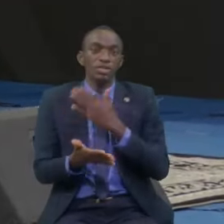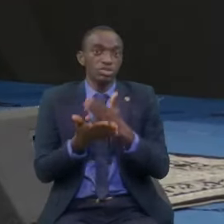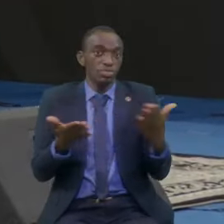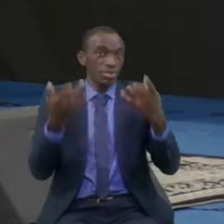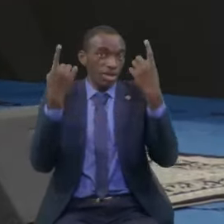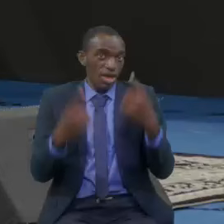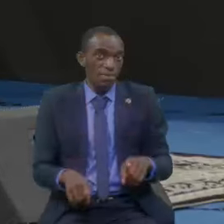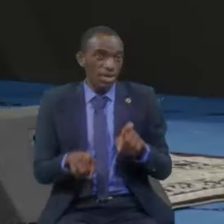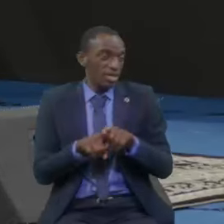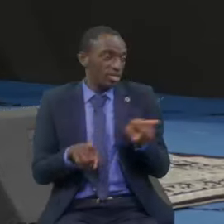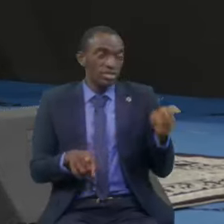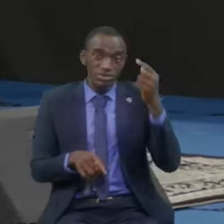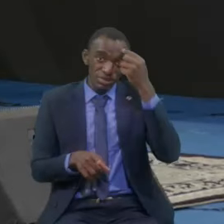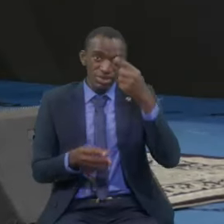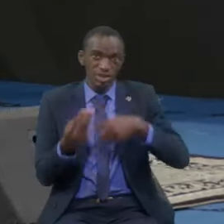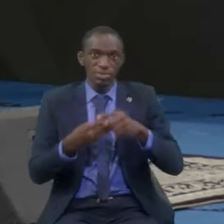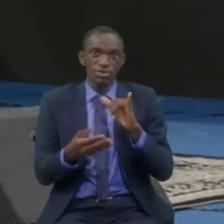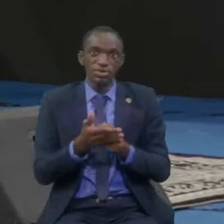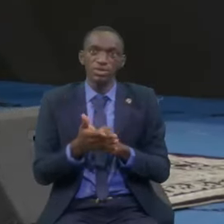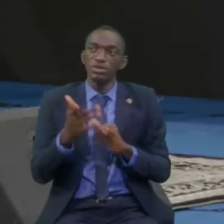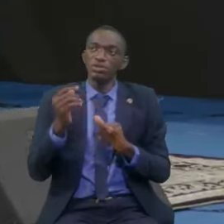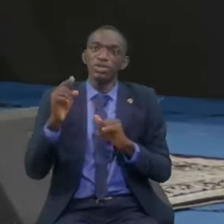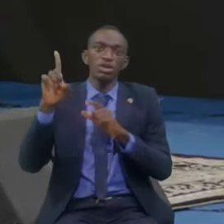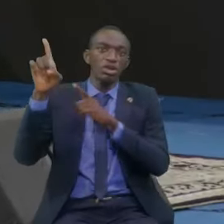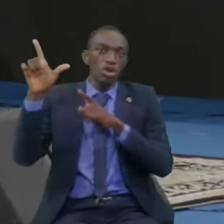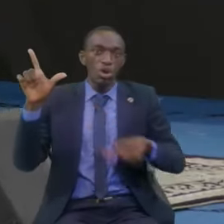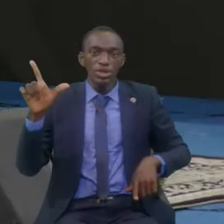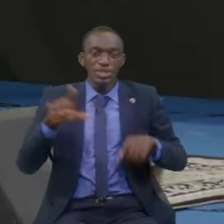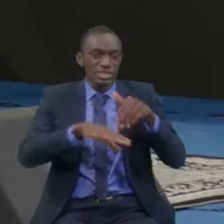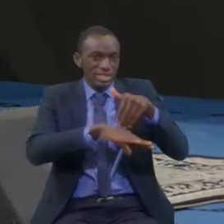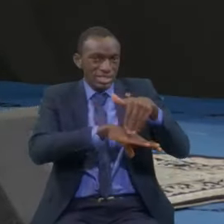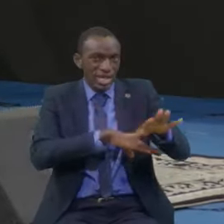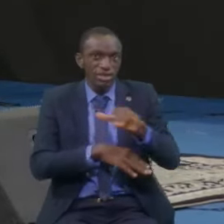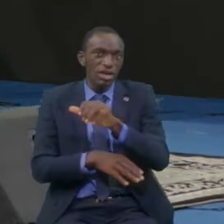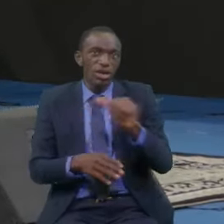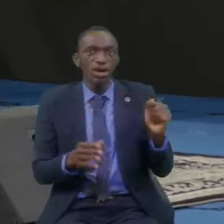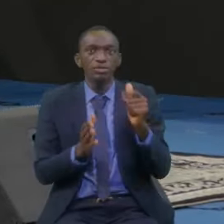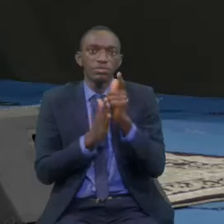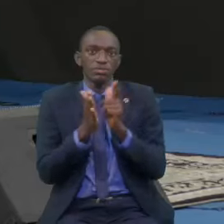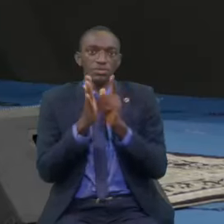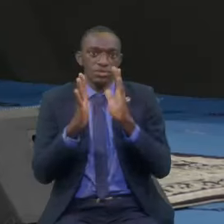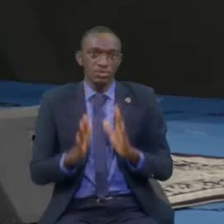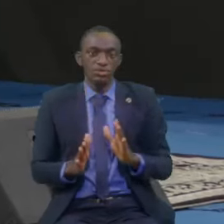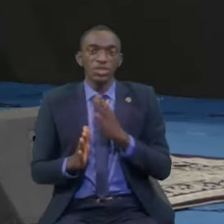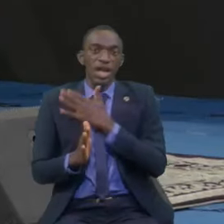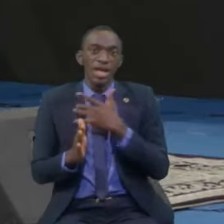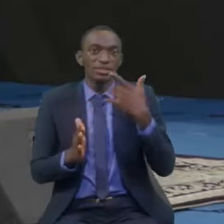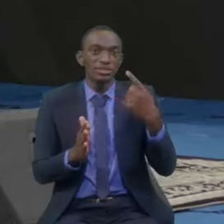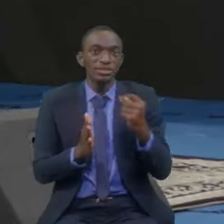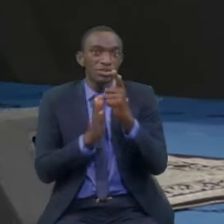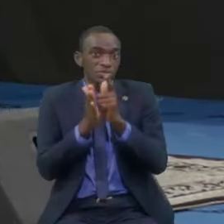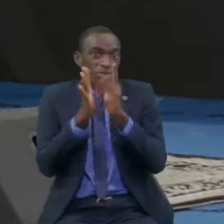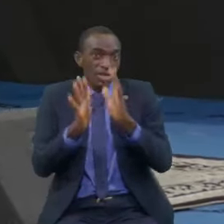The Lord sent an advocate, and the advocate helped him.